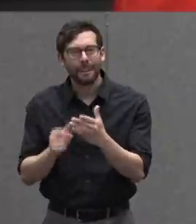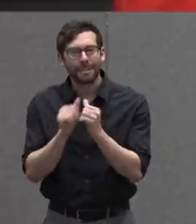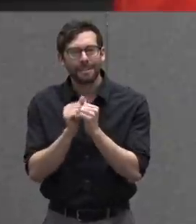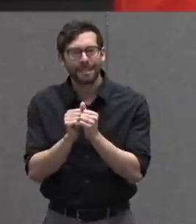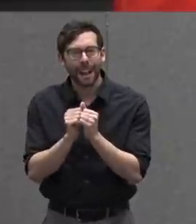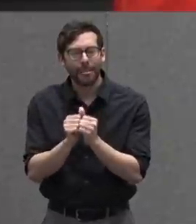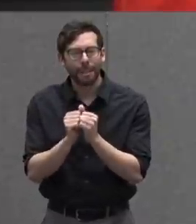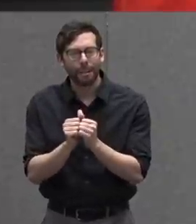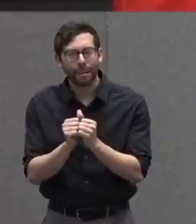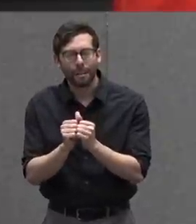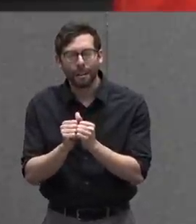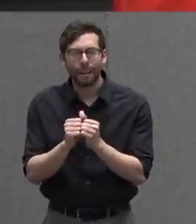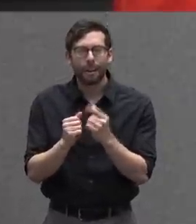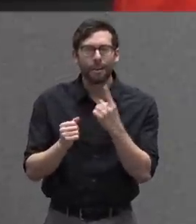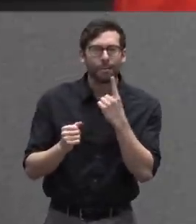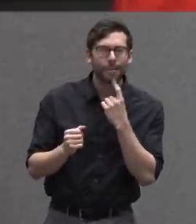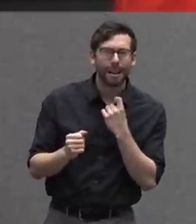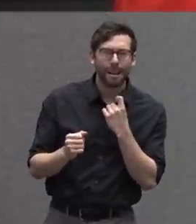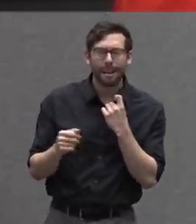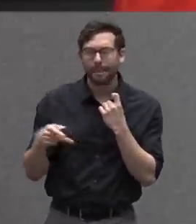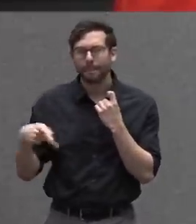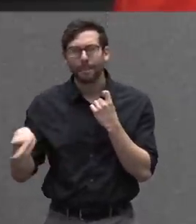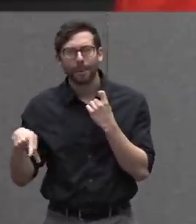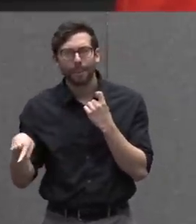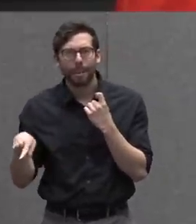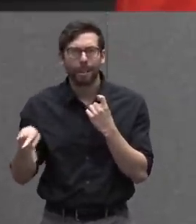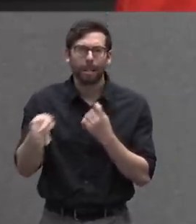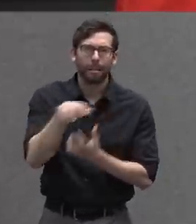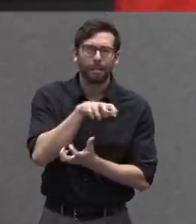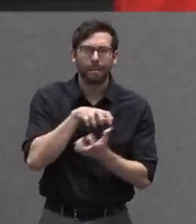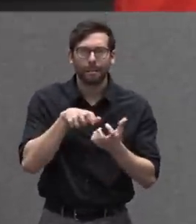red. With two circles,